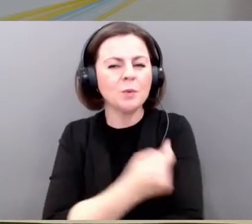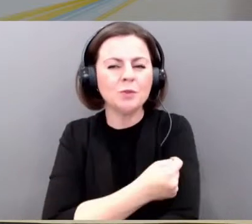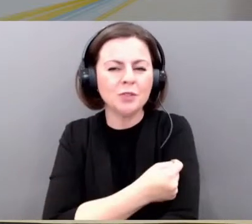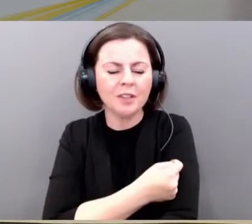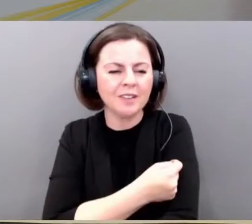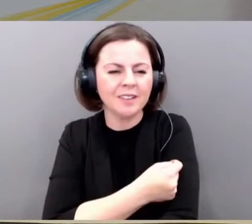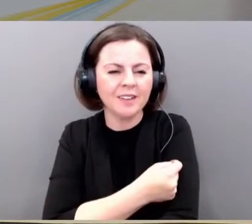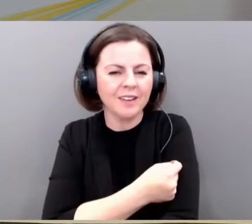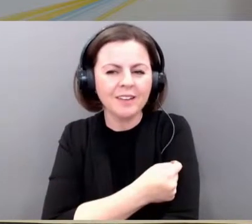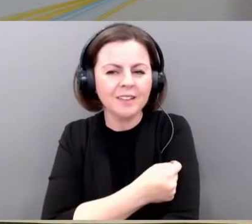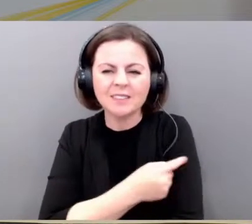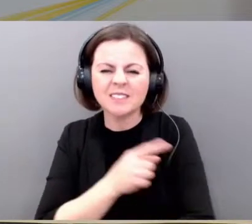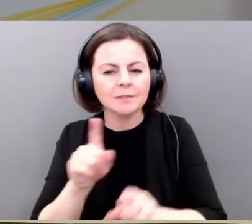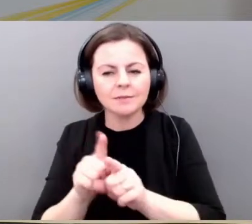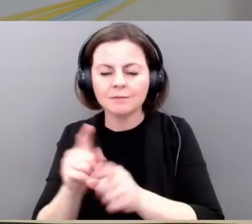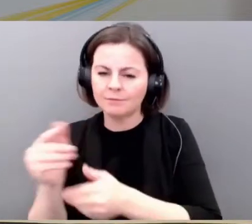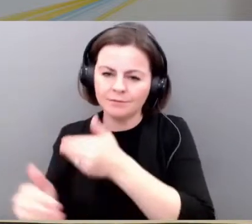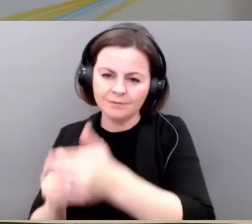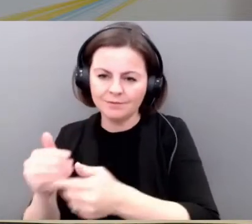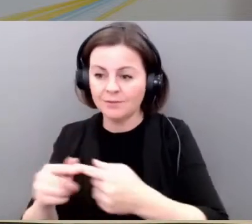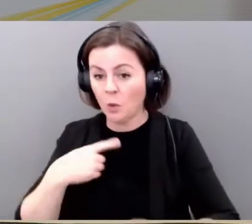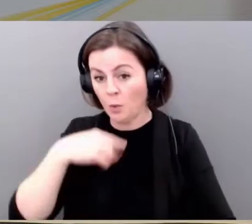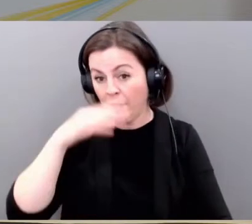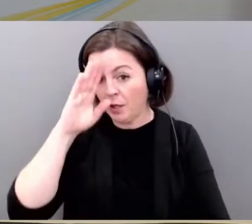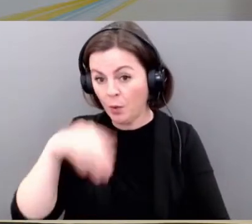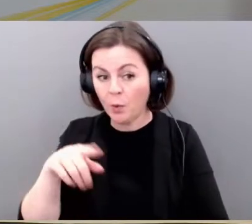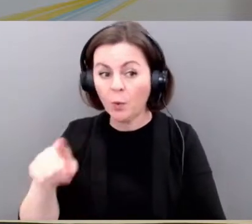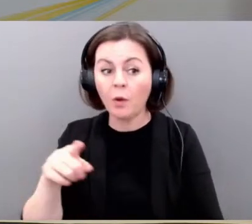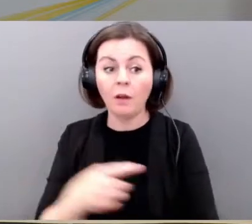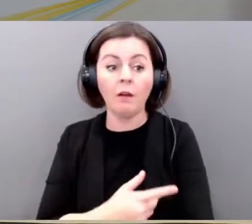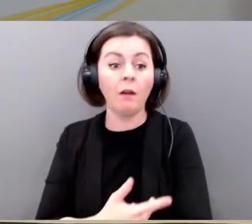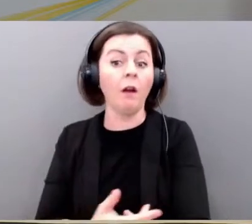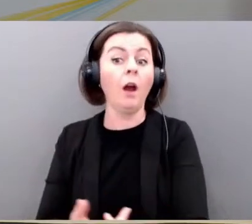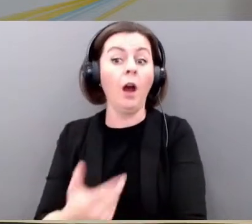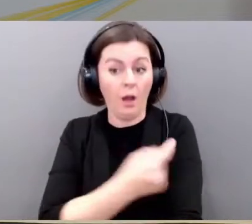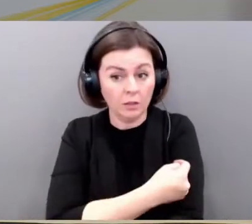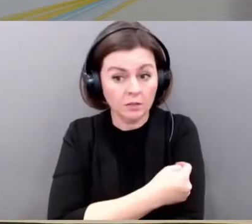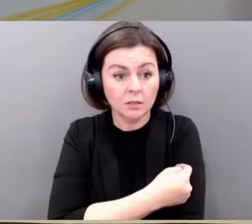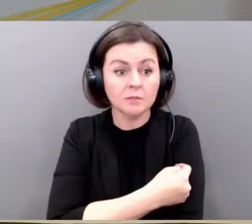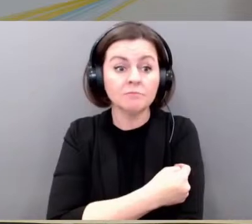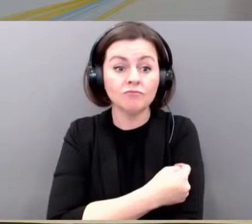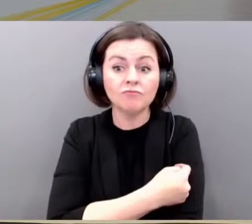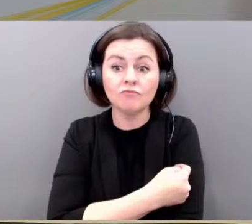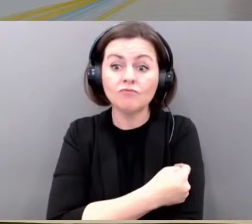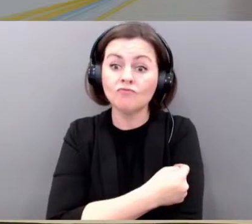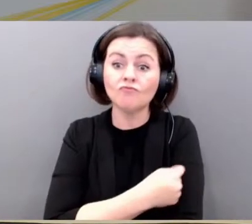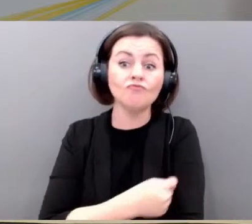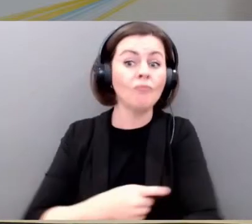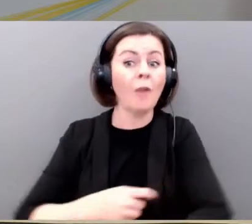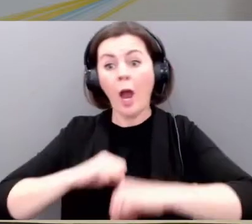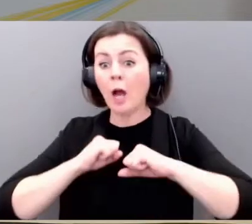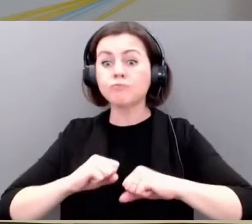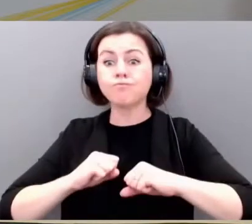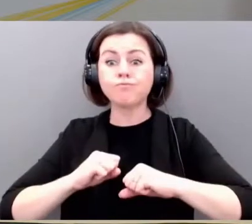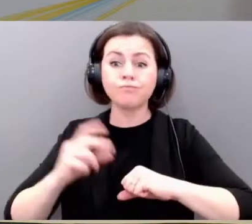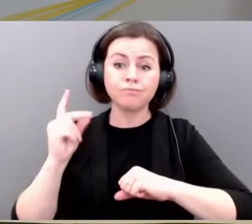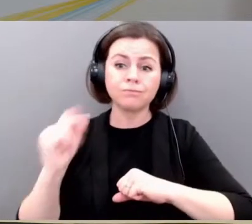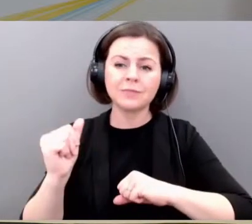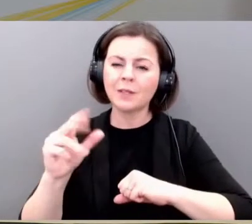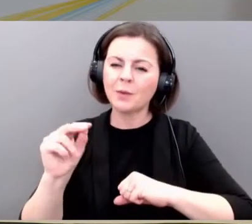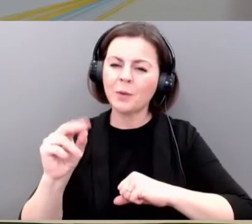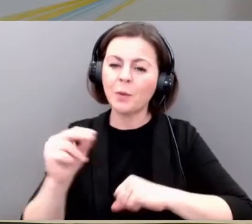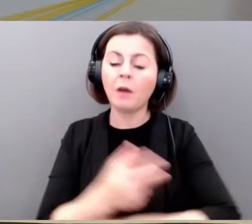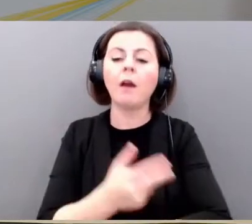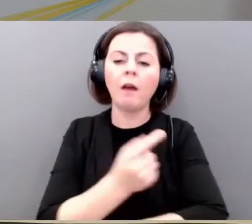the effectiveness of it and the protection really doesn't happen for about a week after in terms of mounting